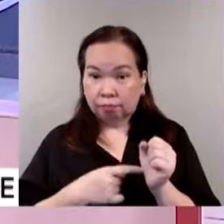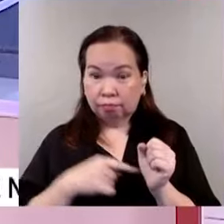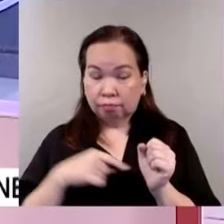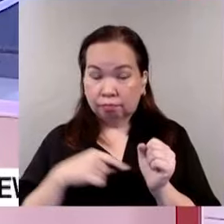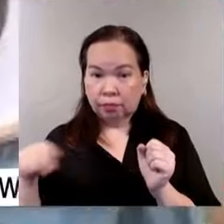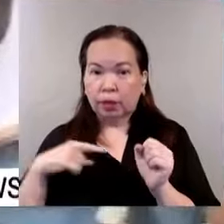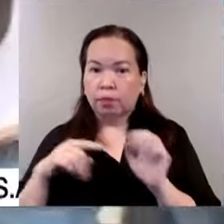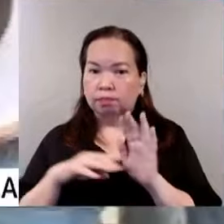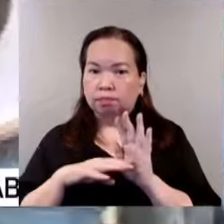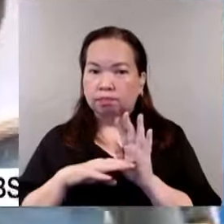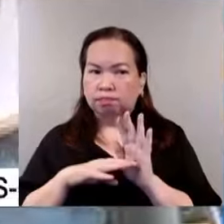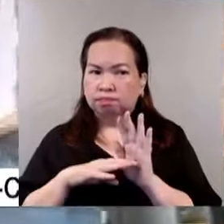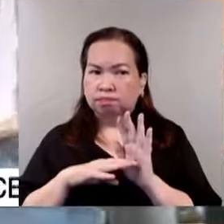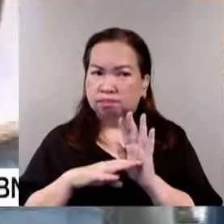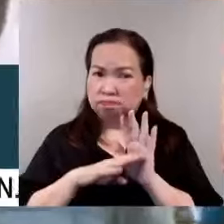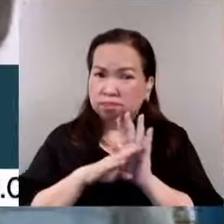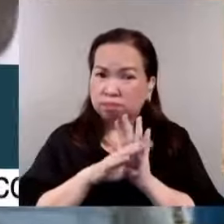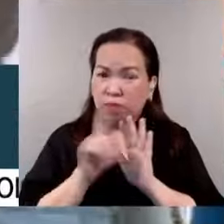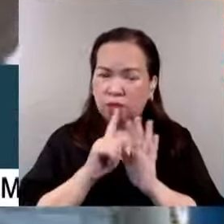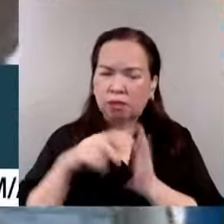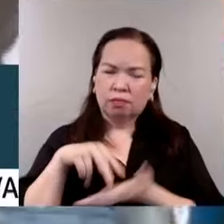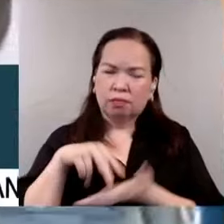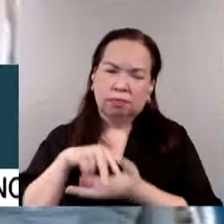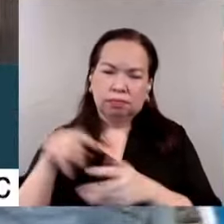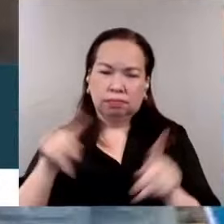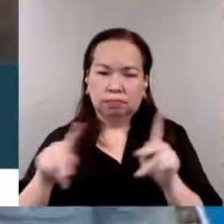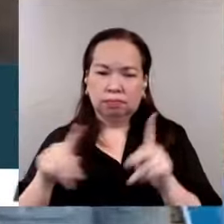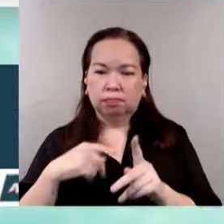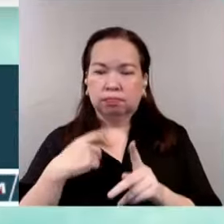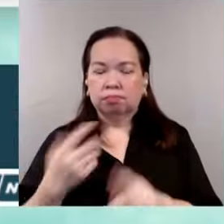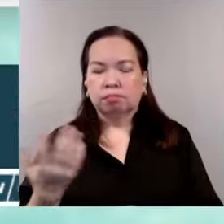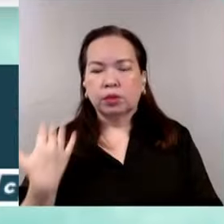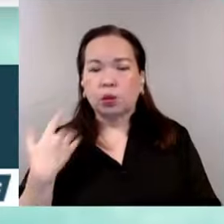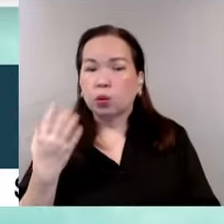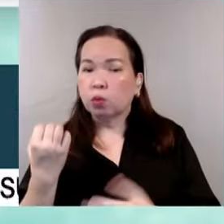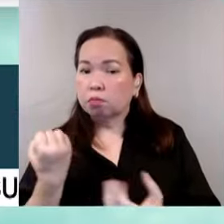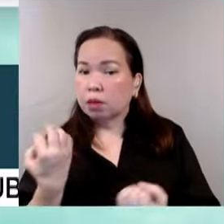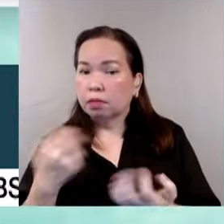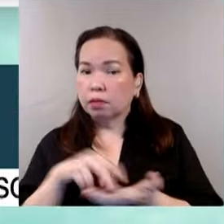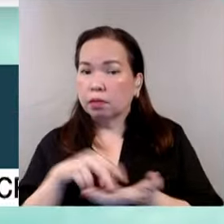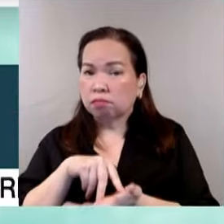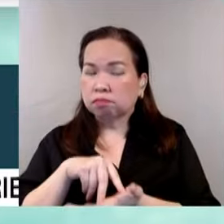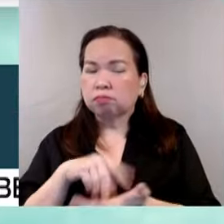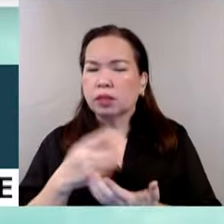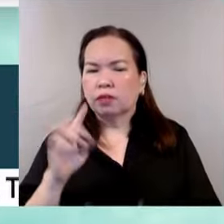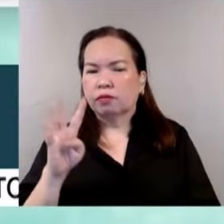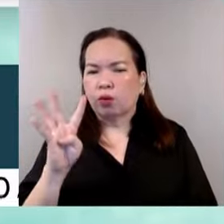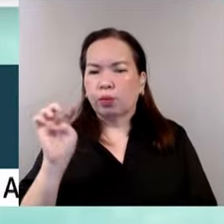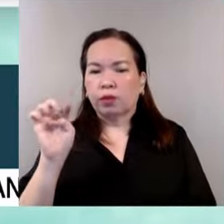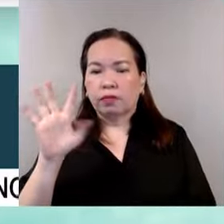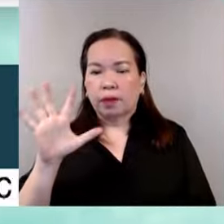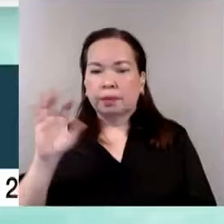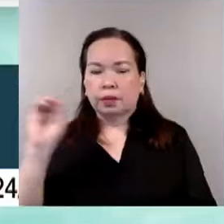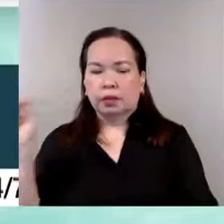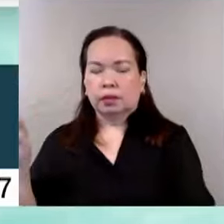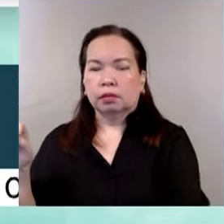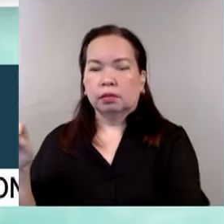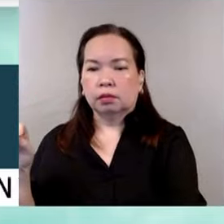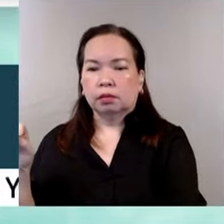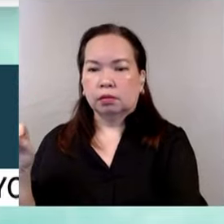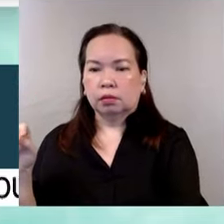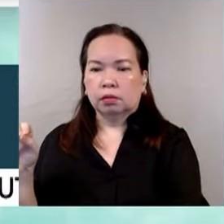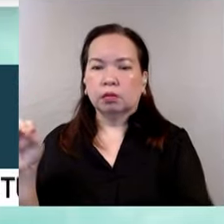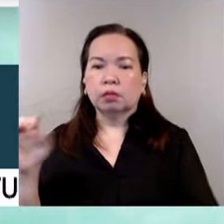The Statistics Bureau reported Friday the jobless rate was at 4.5% in January, translating to 2.15